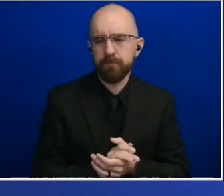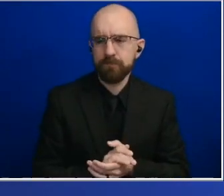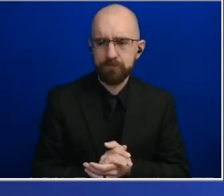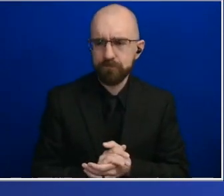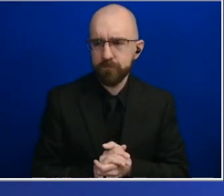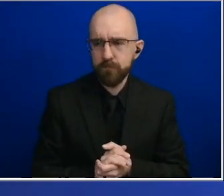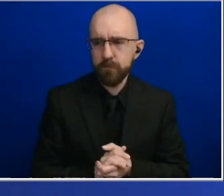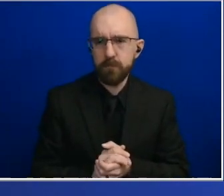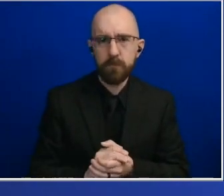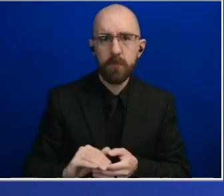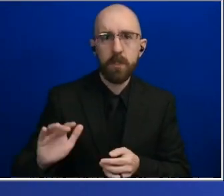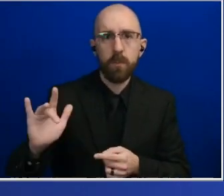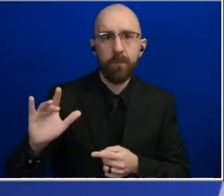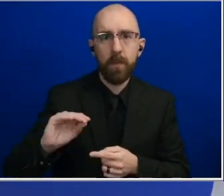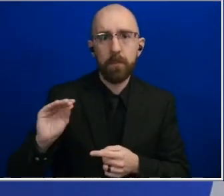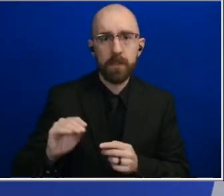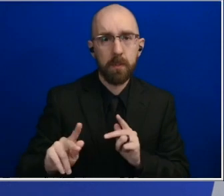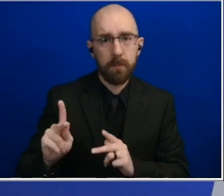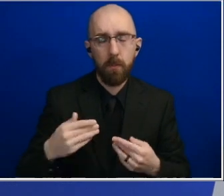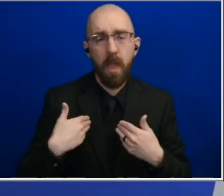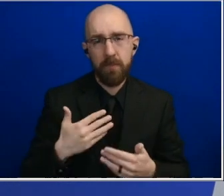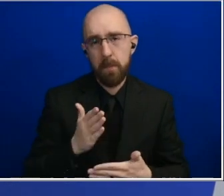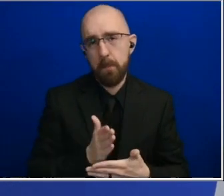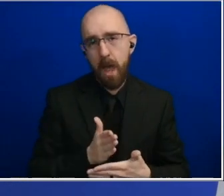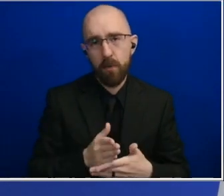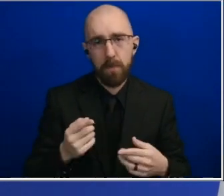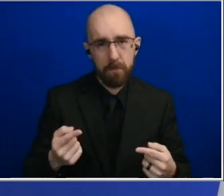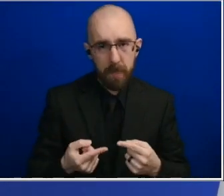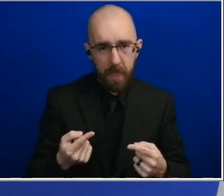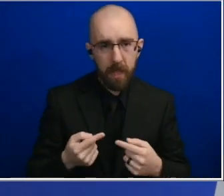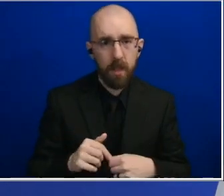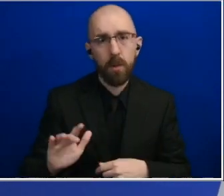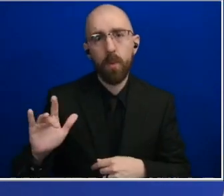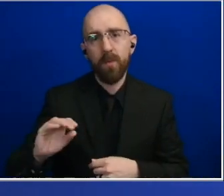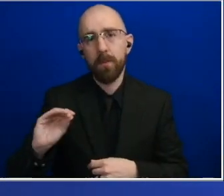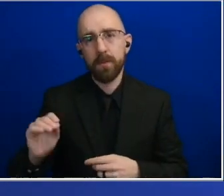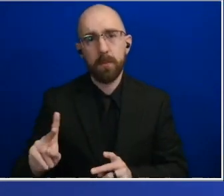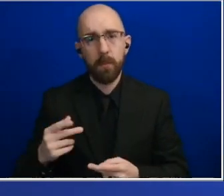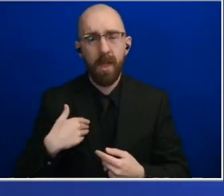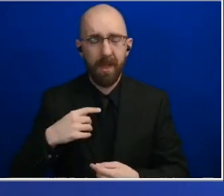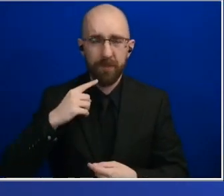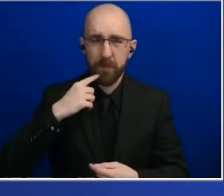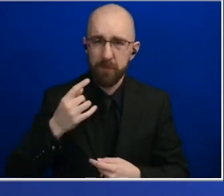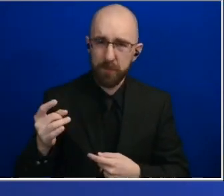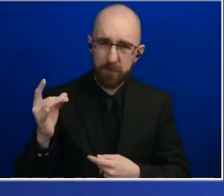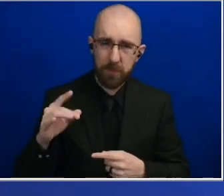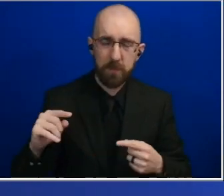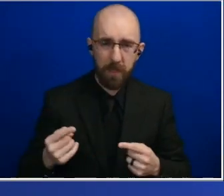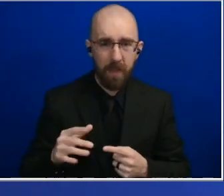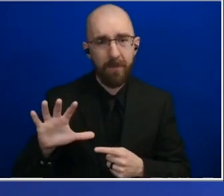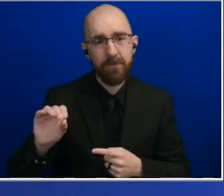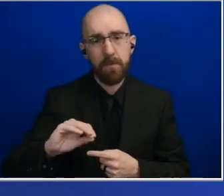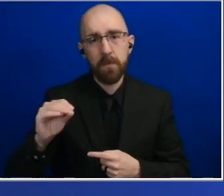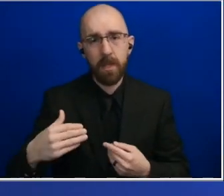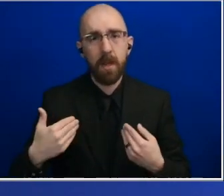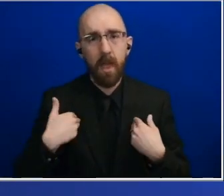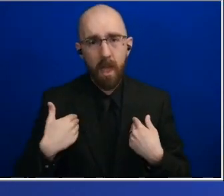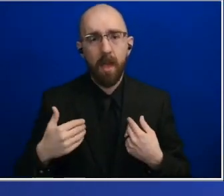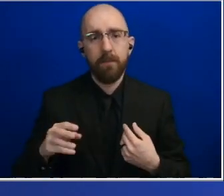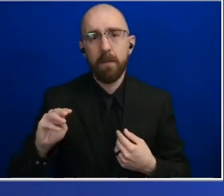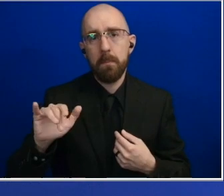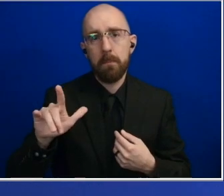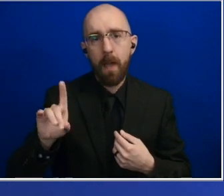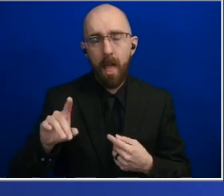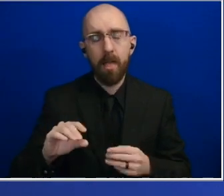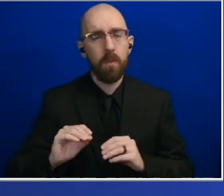25% of people might have moderate pain, 25% of people have severe pain, but 50% of people have mild or no pain. Trying to figure out